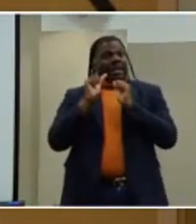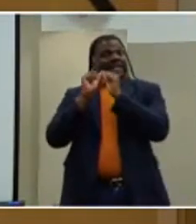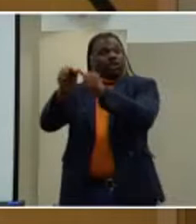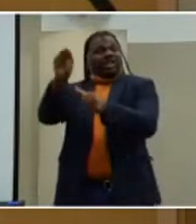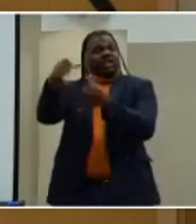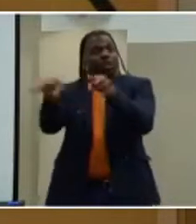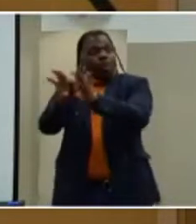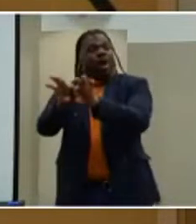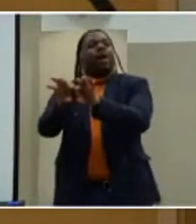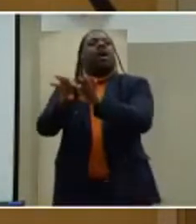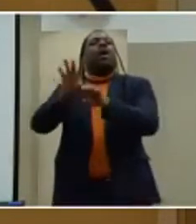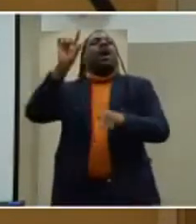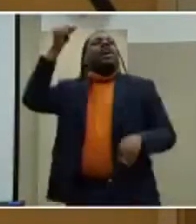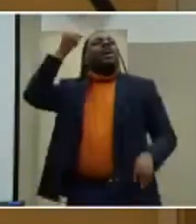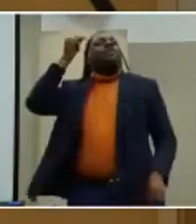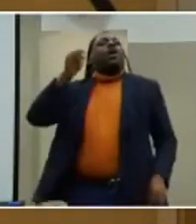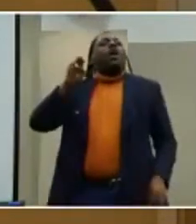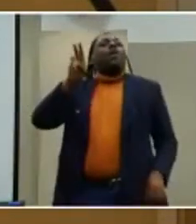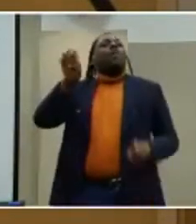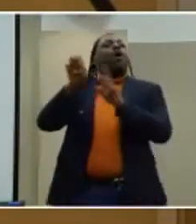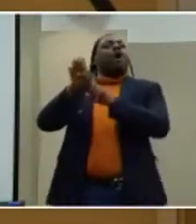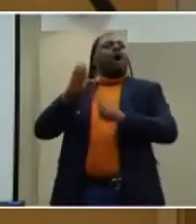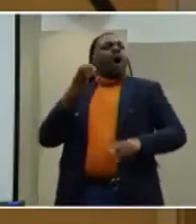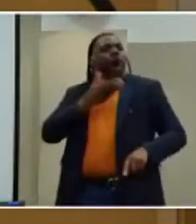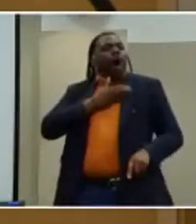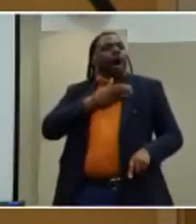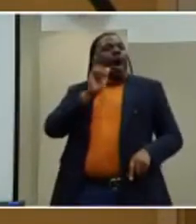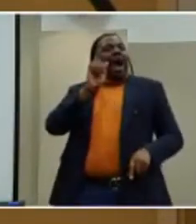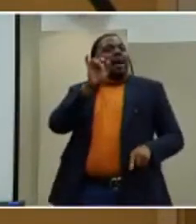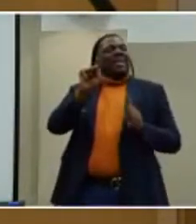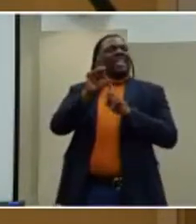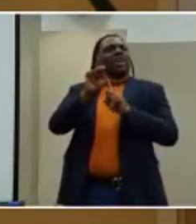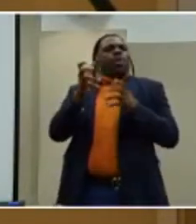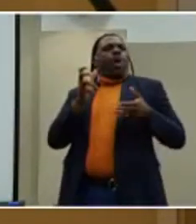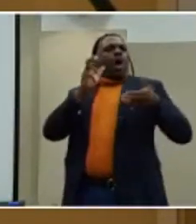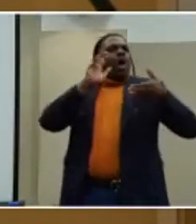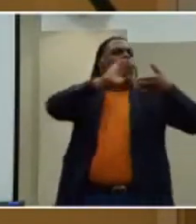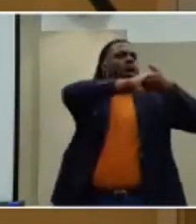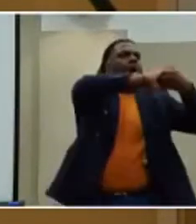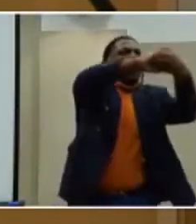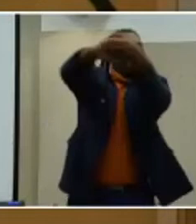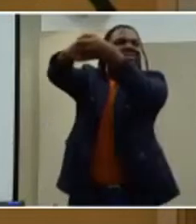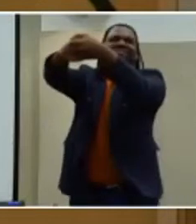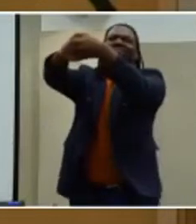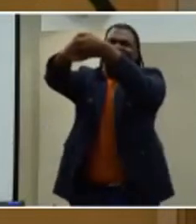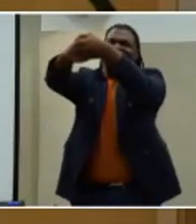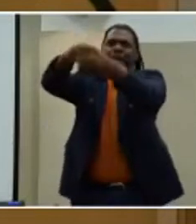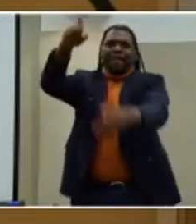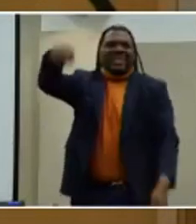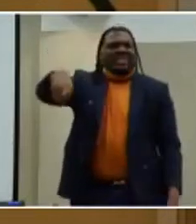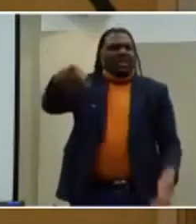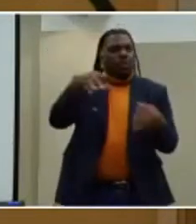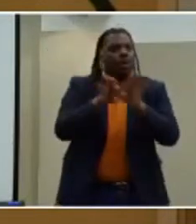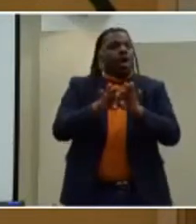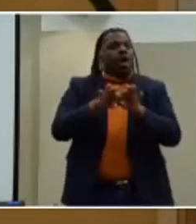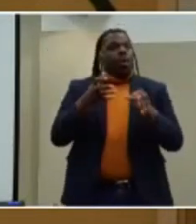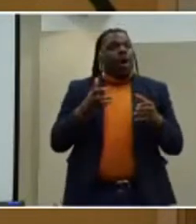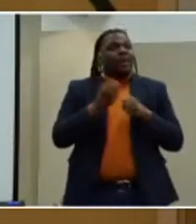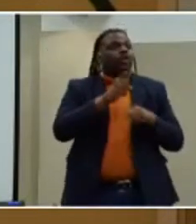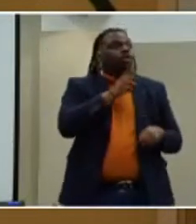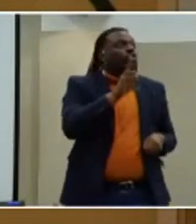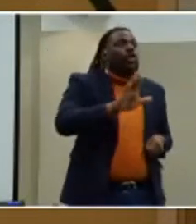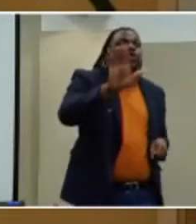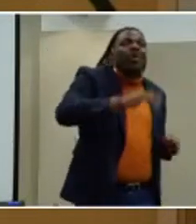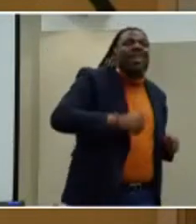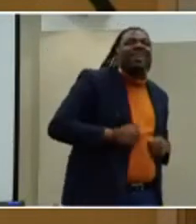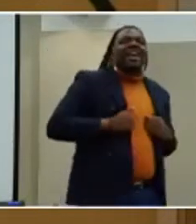Governor Moore and our entire administration wants to be partners with all of you. We want to make sure that you can live your life